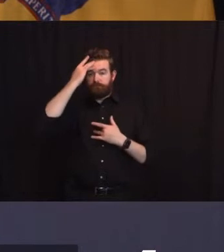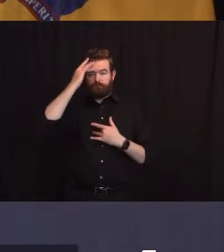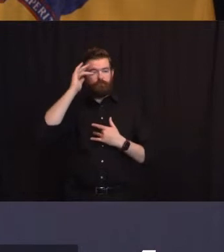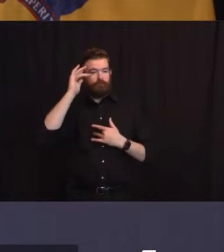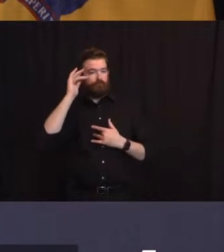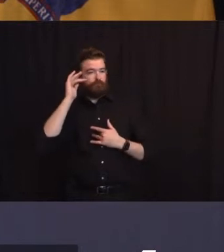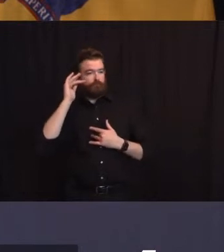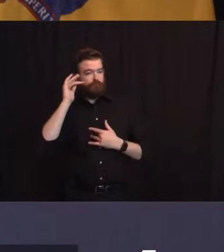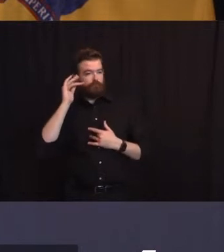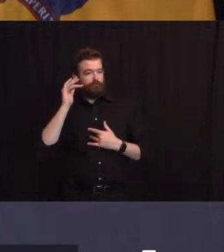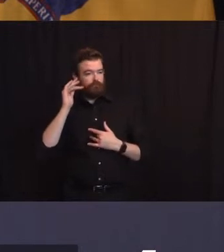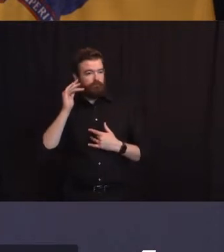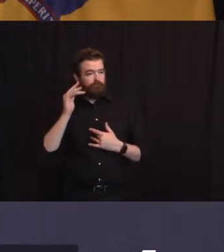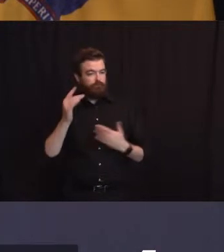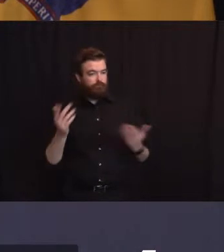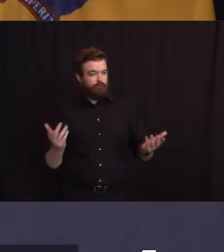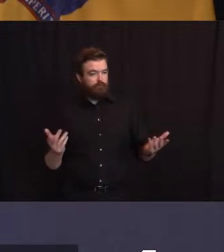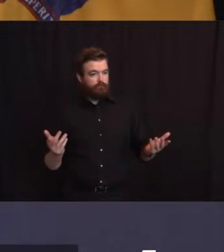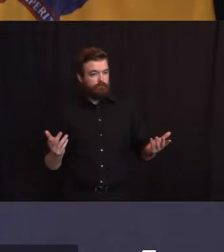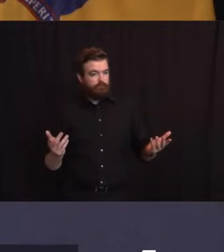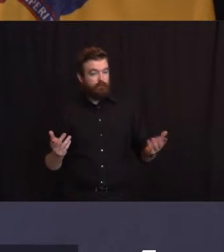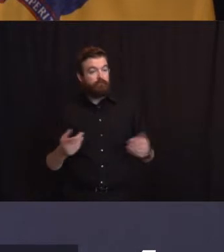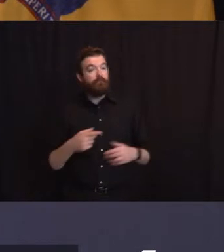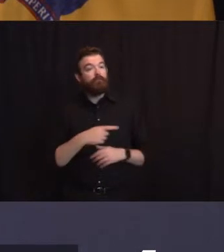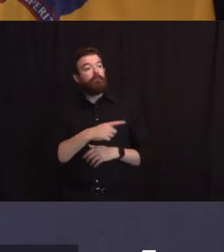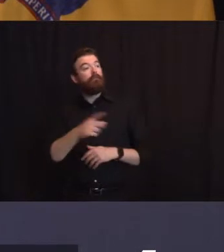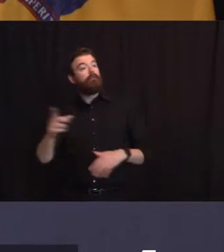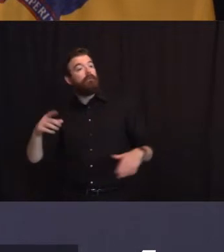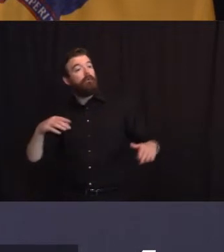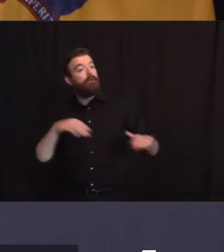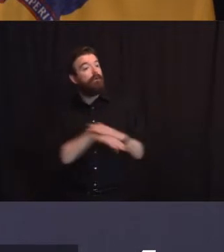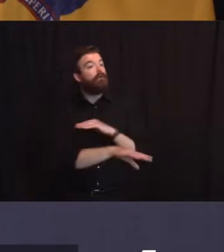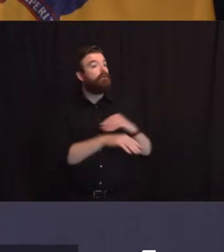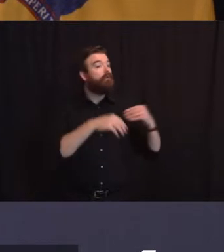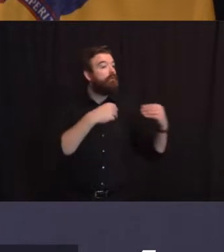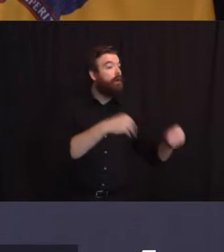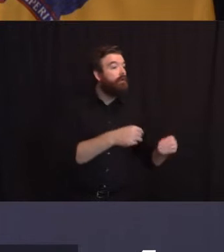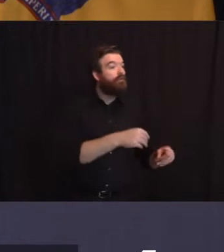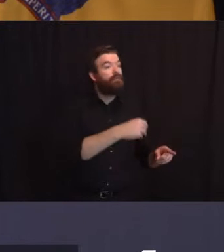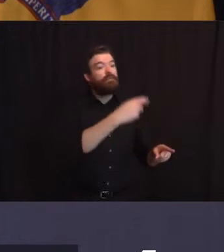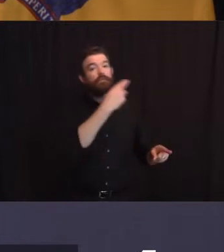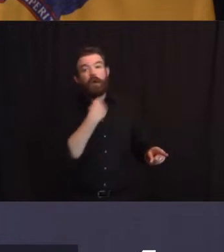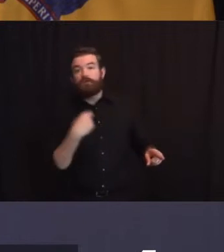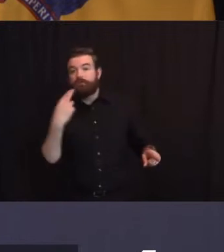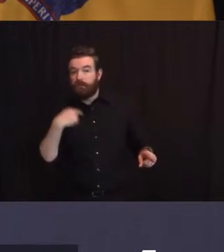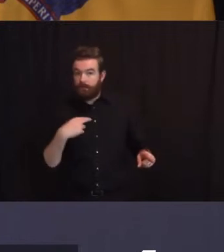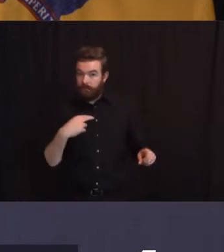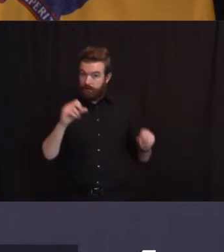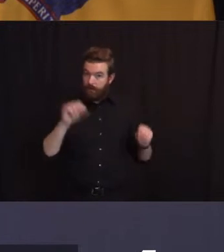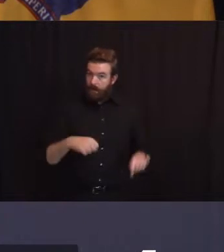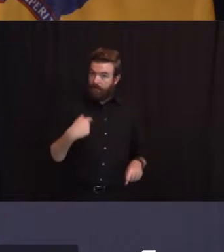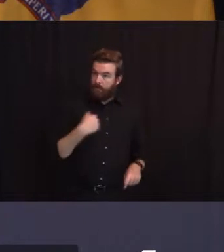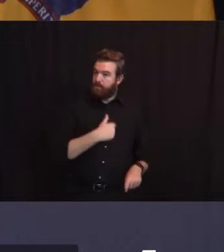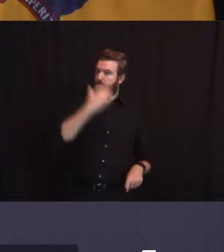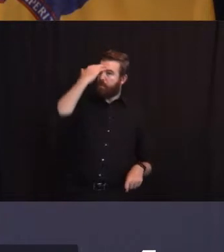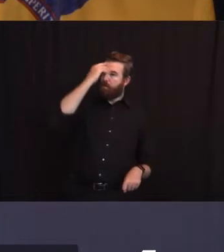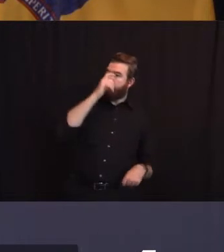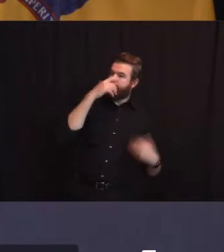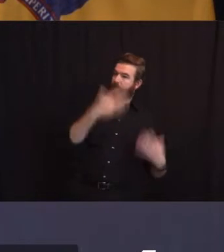That's the fact. So until you have some better conviction on that, but in other words, both of those statements can be